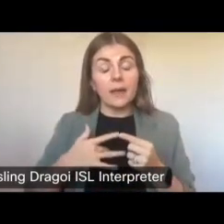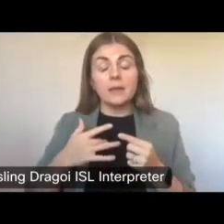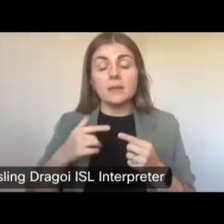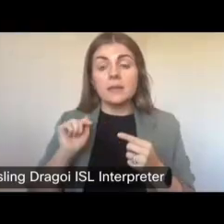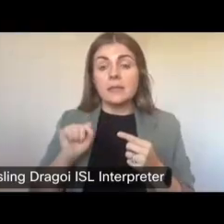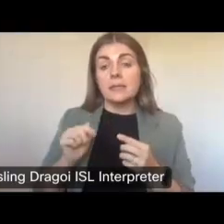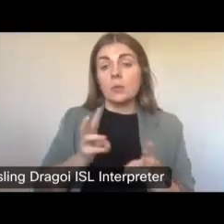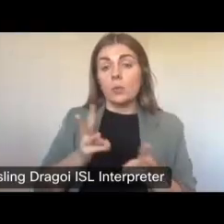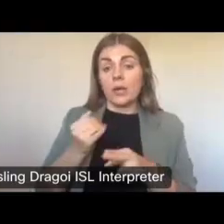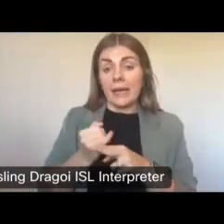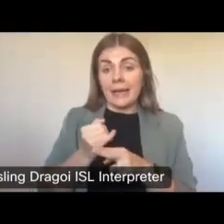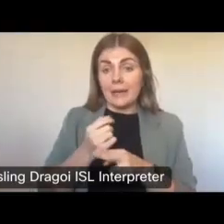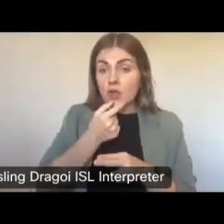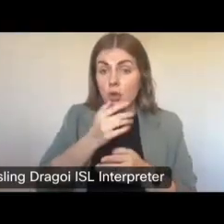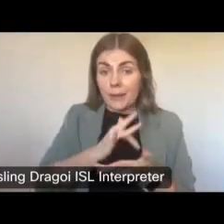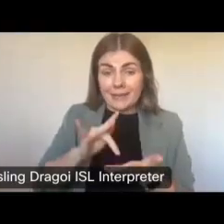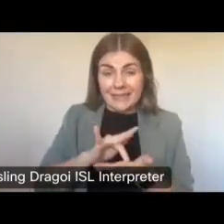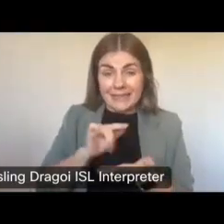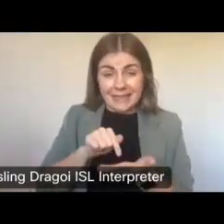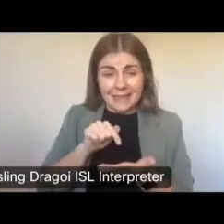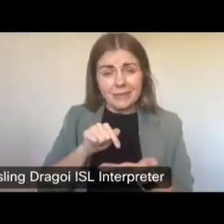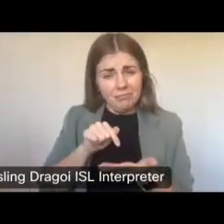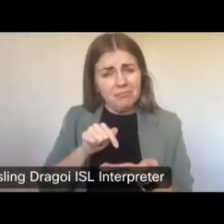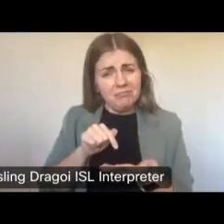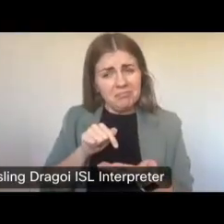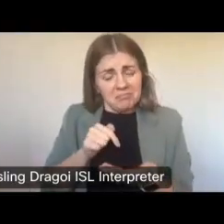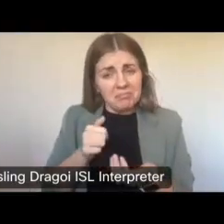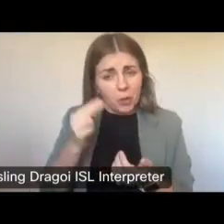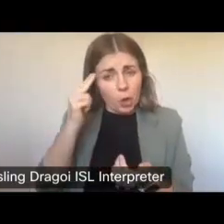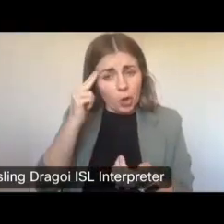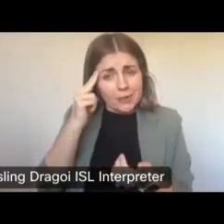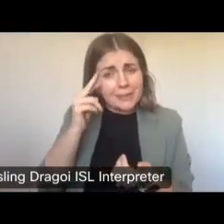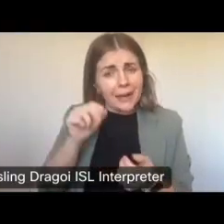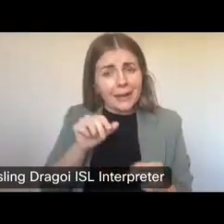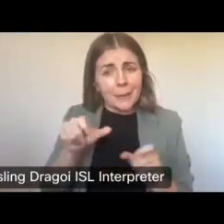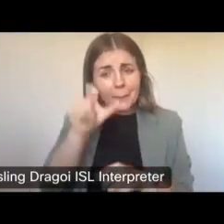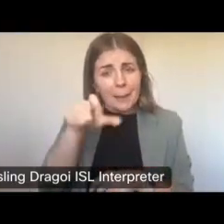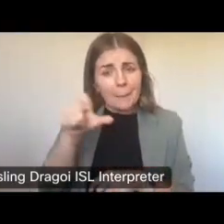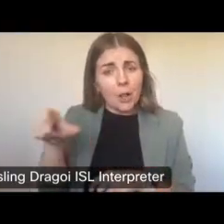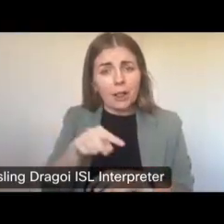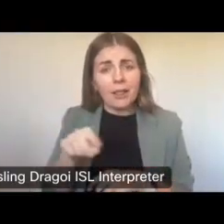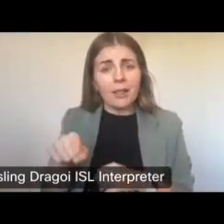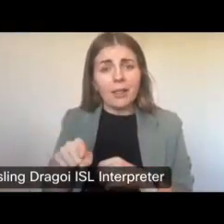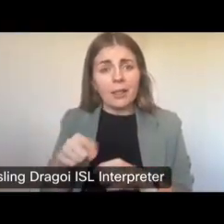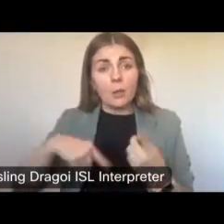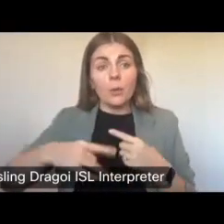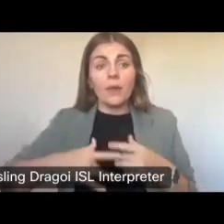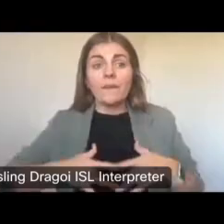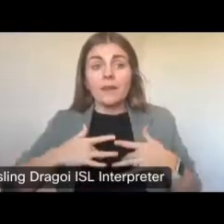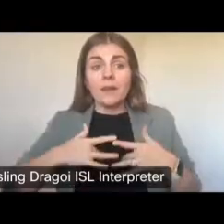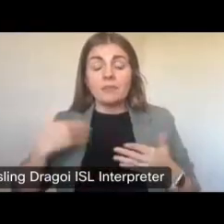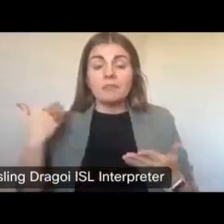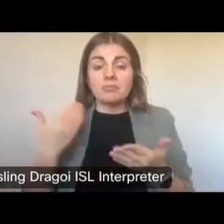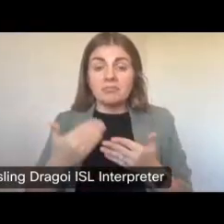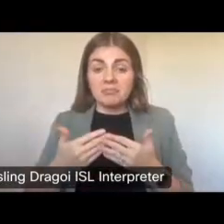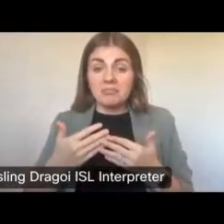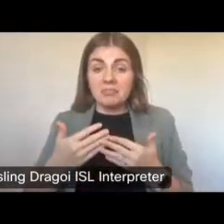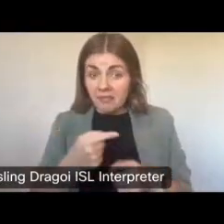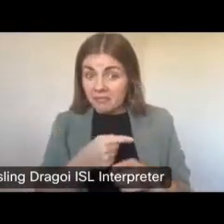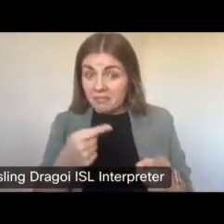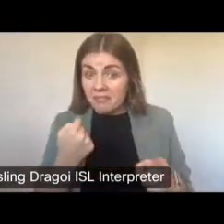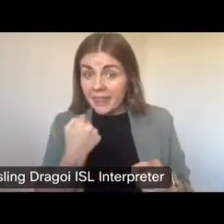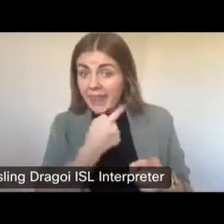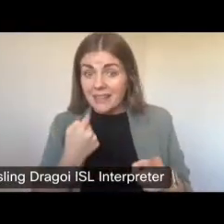people who are, they're quite understanding, and we've always found, interestingly, that we're easily forgiven when we